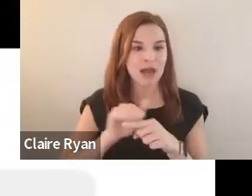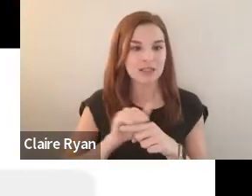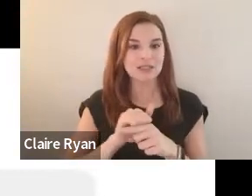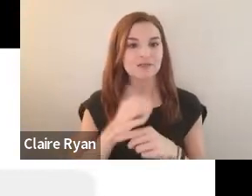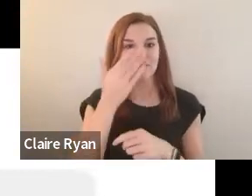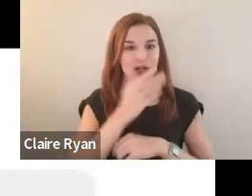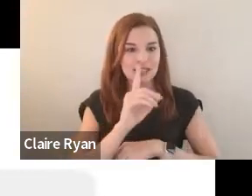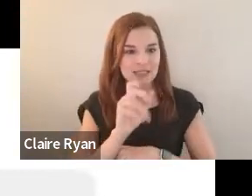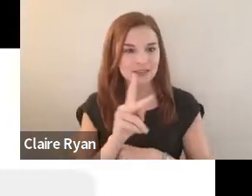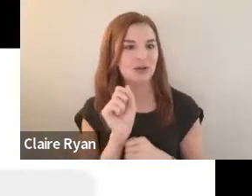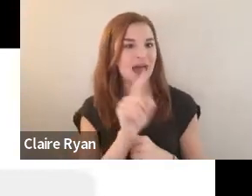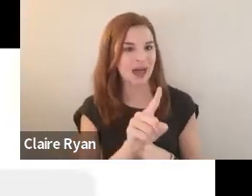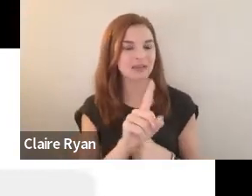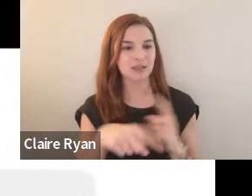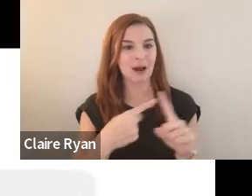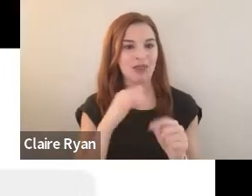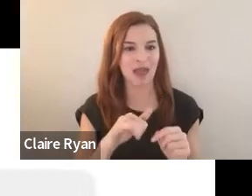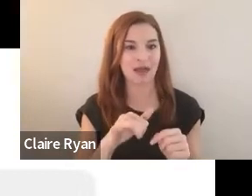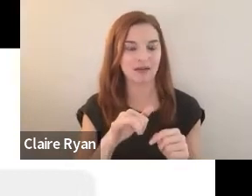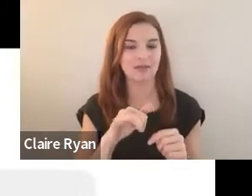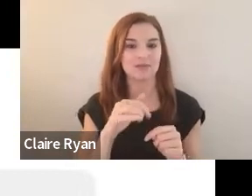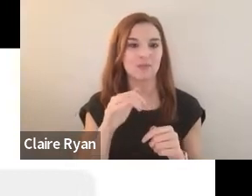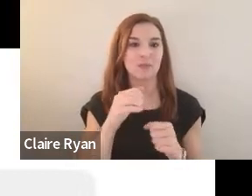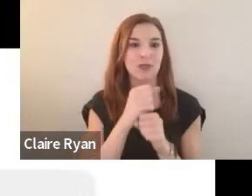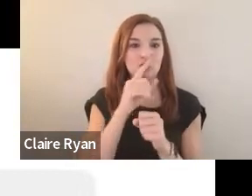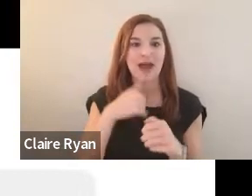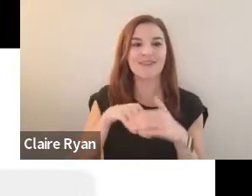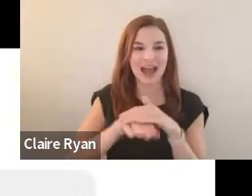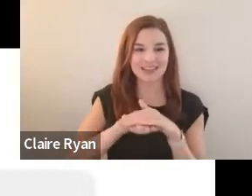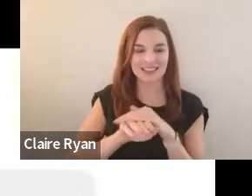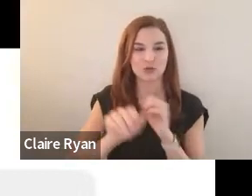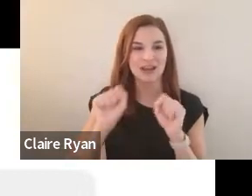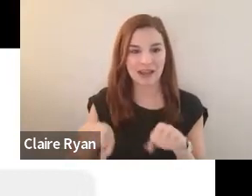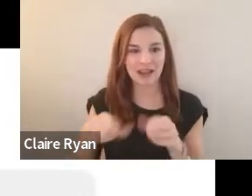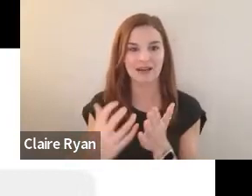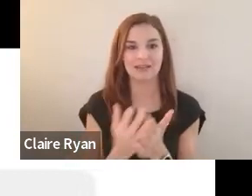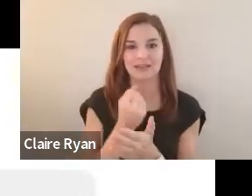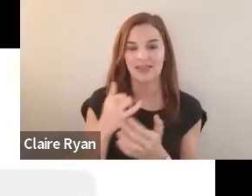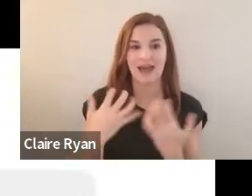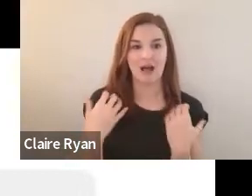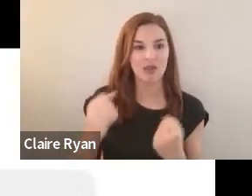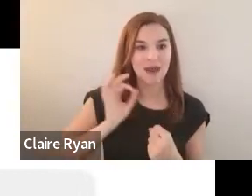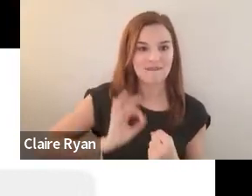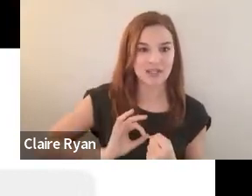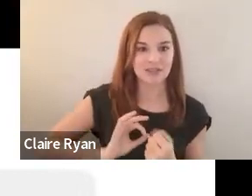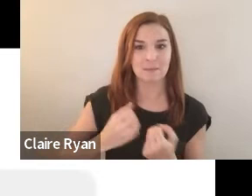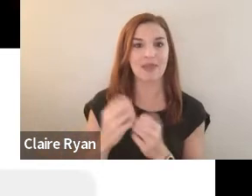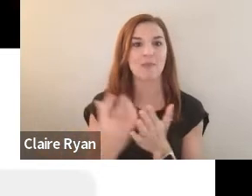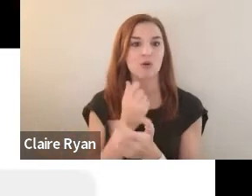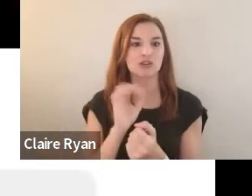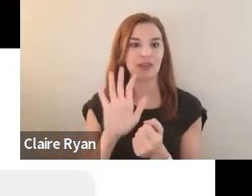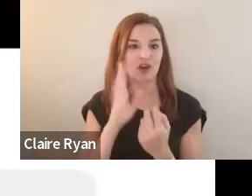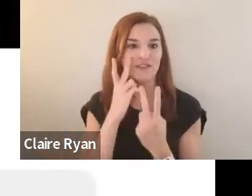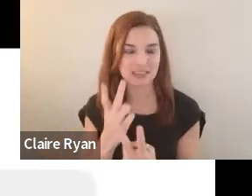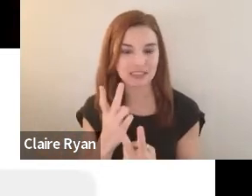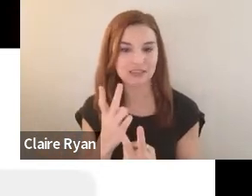has different preferences. So everyone from the front desk all the way to the doctor should ask about this communication access